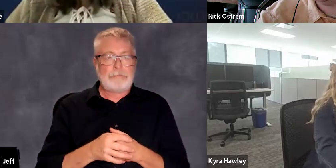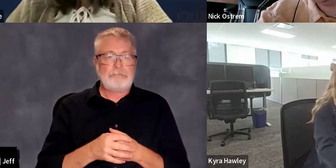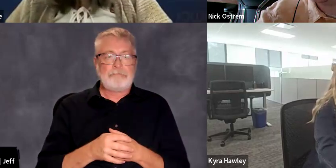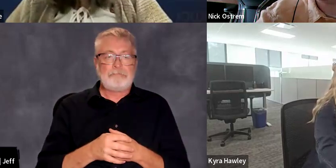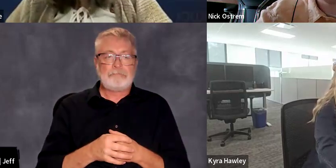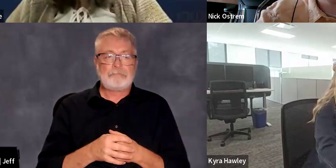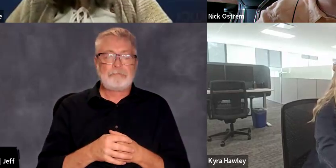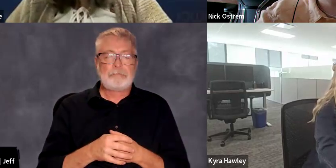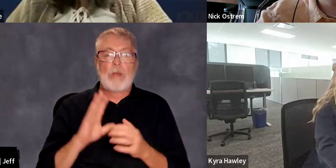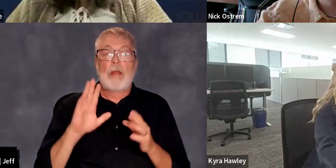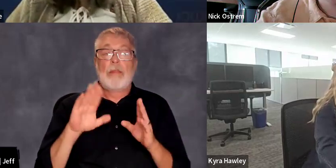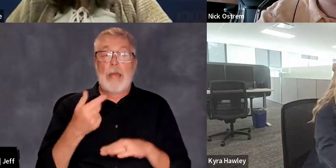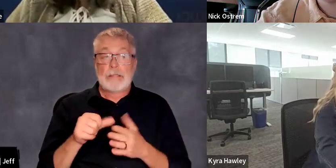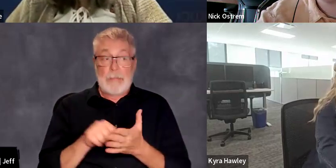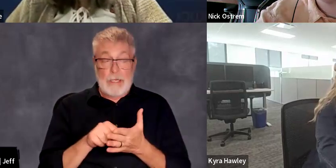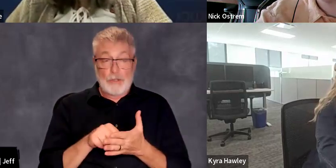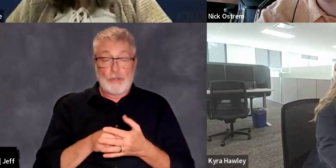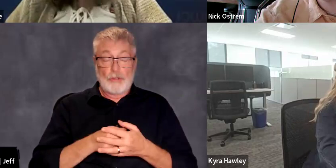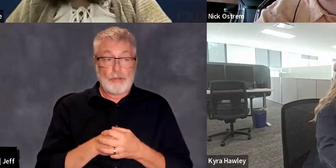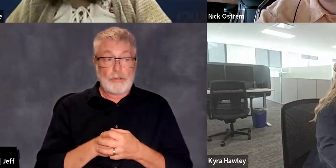And then on the next page,